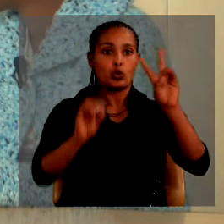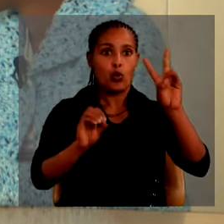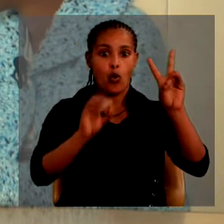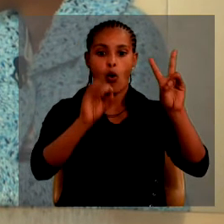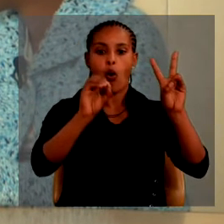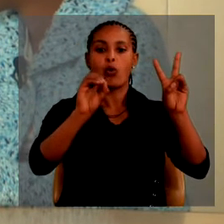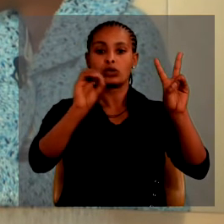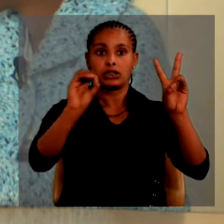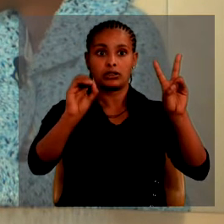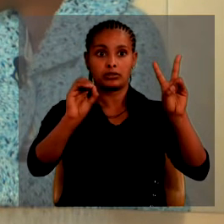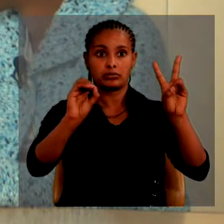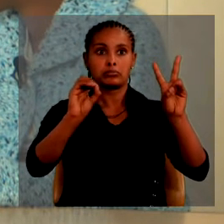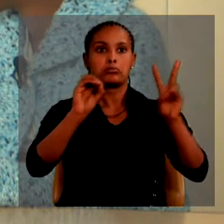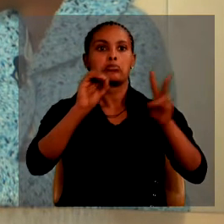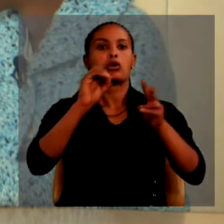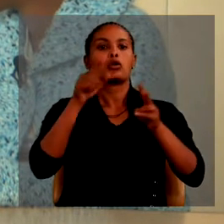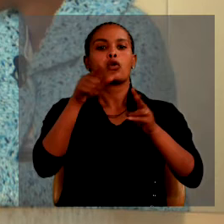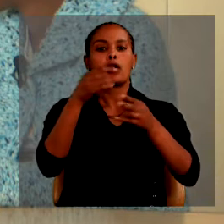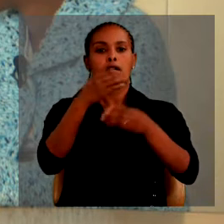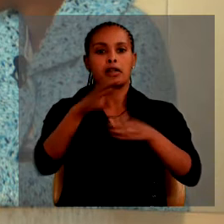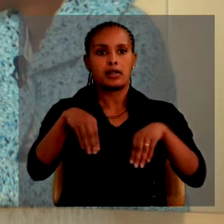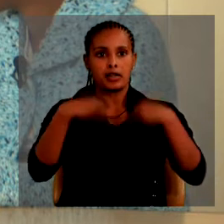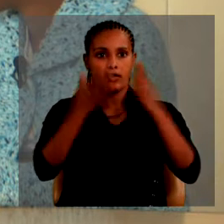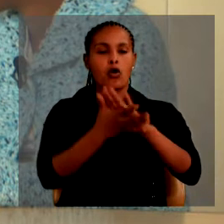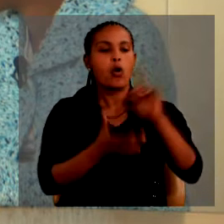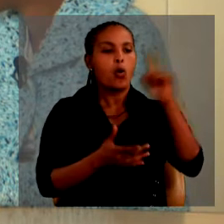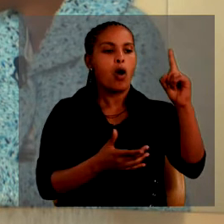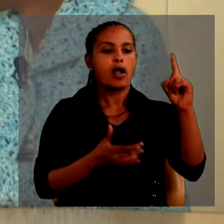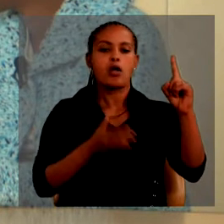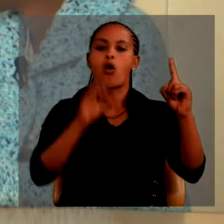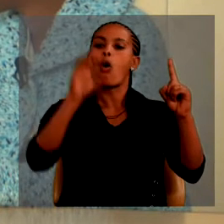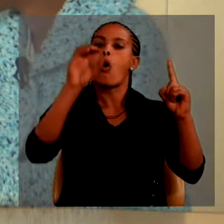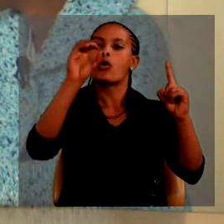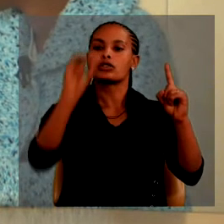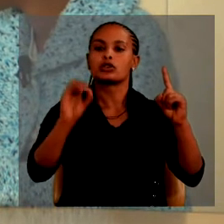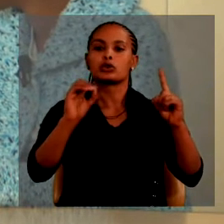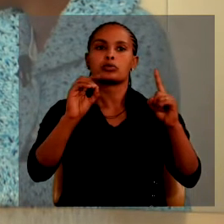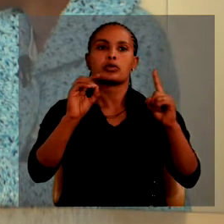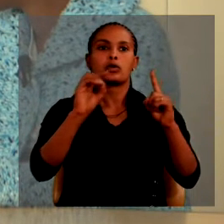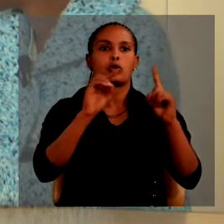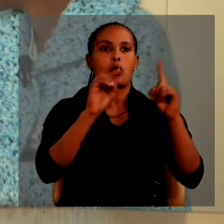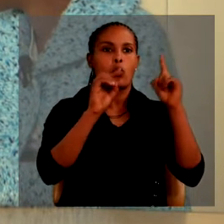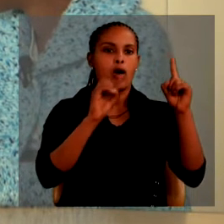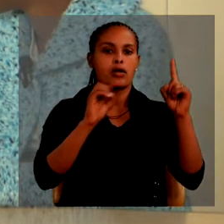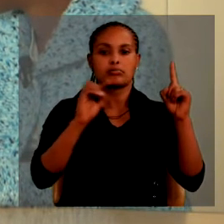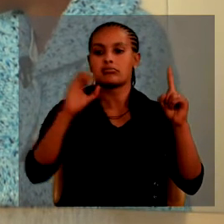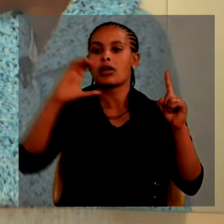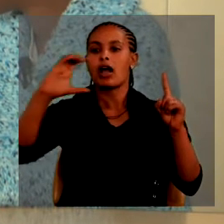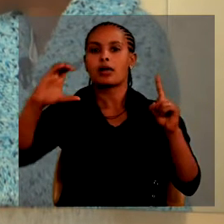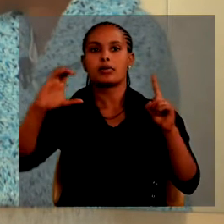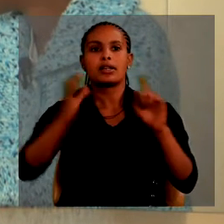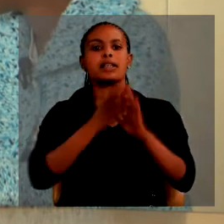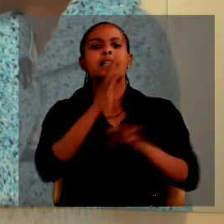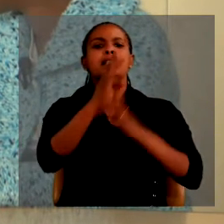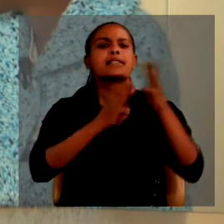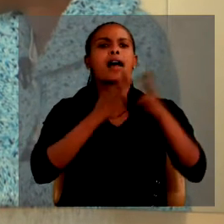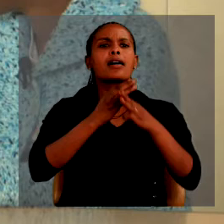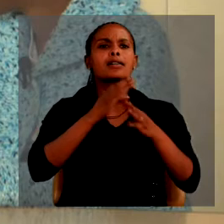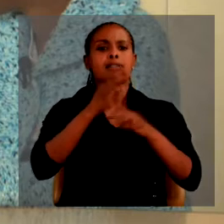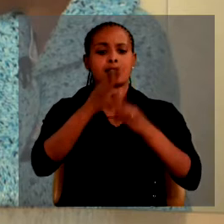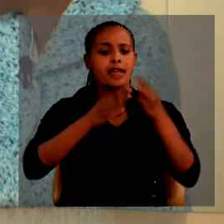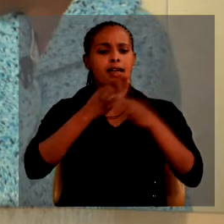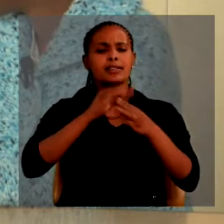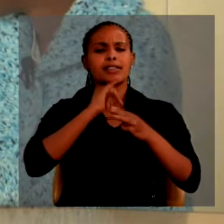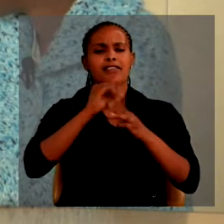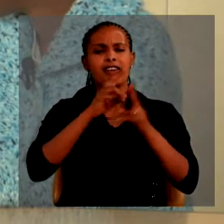carbon, you will give one oxygen for one carbon. You have to be fair. Science is